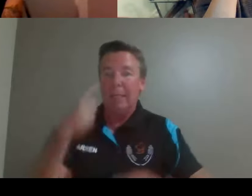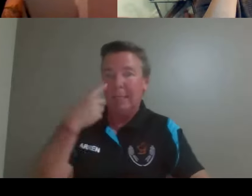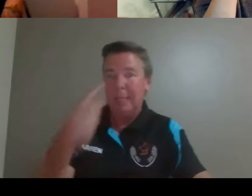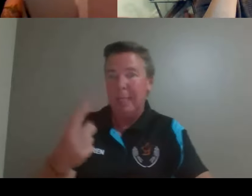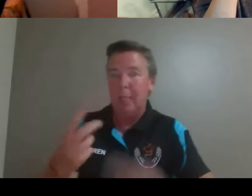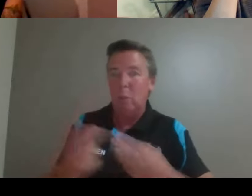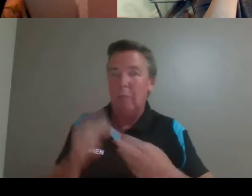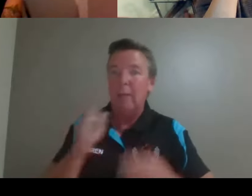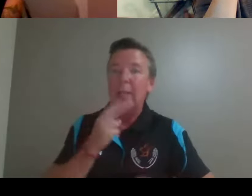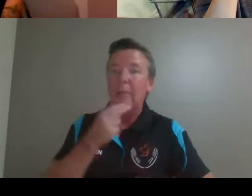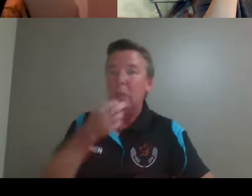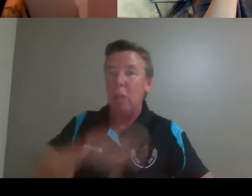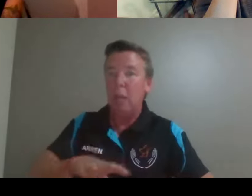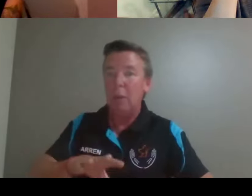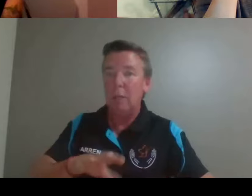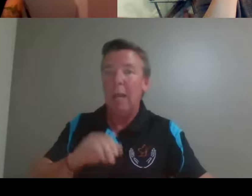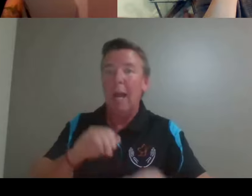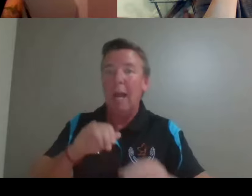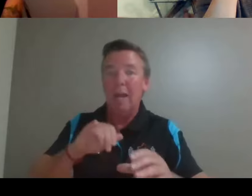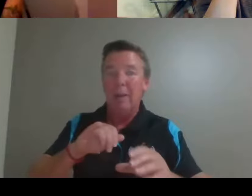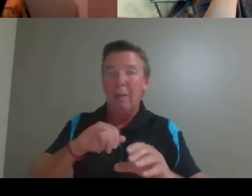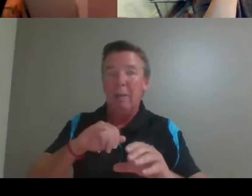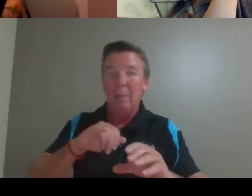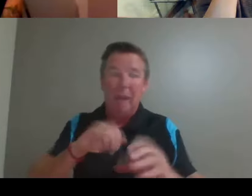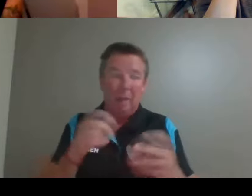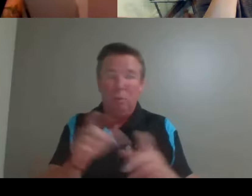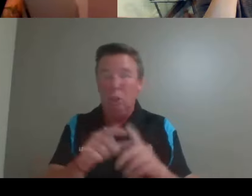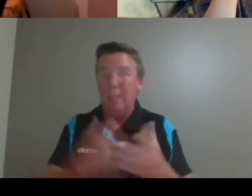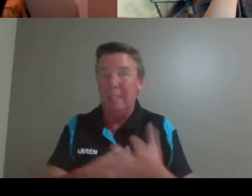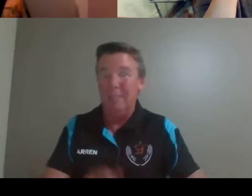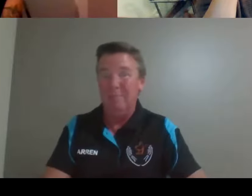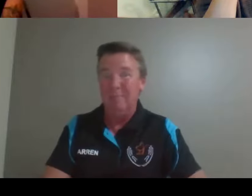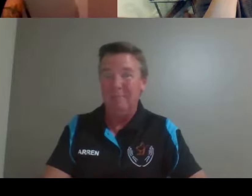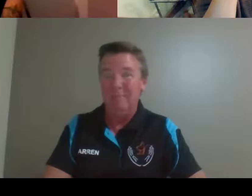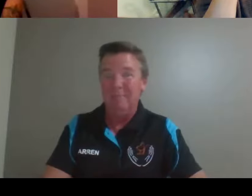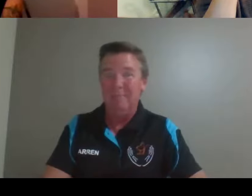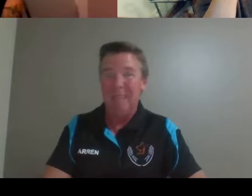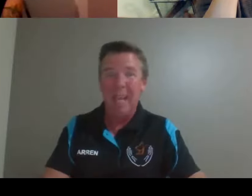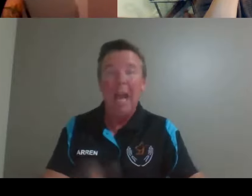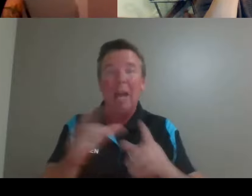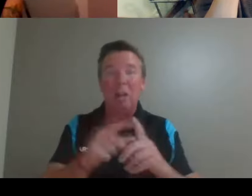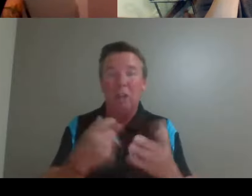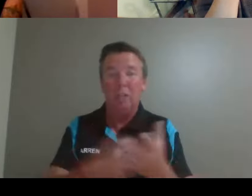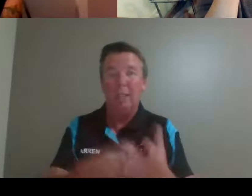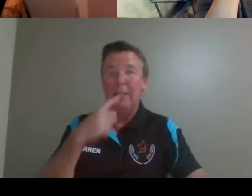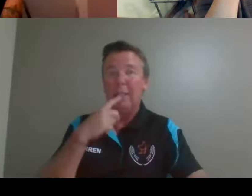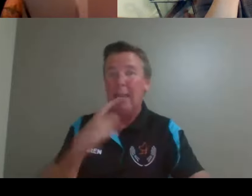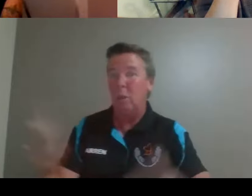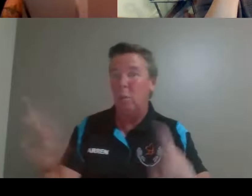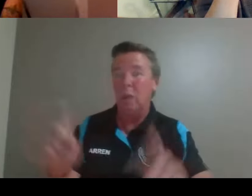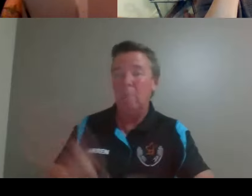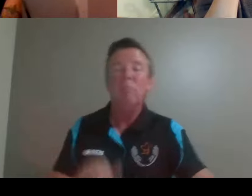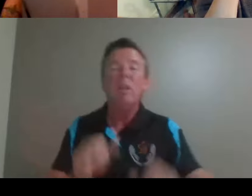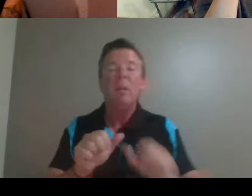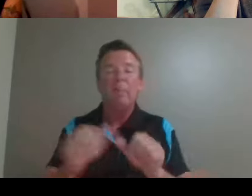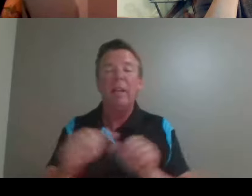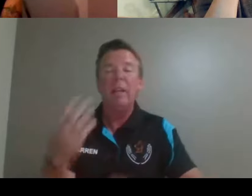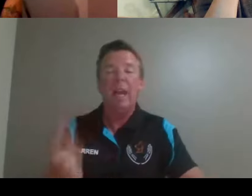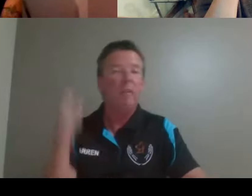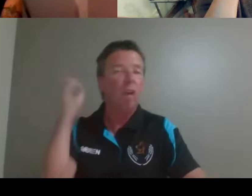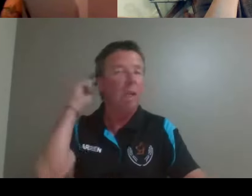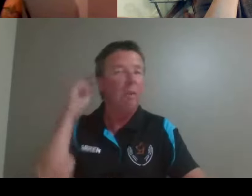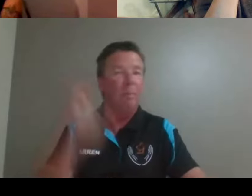families see with their deaf child are doctors. And doctors say, what,